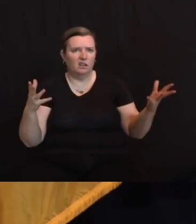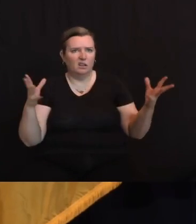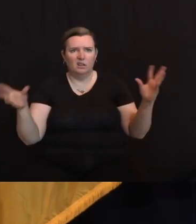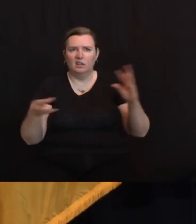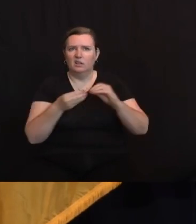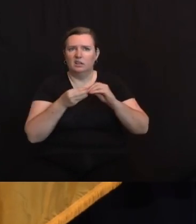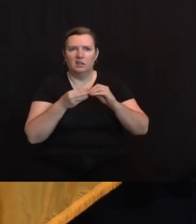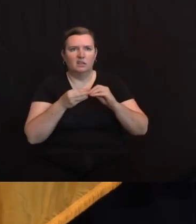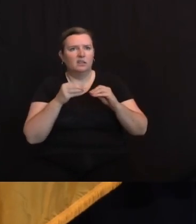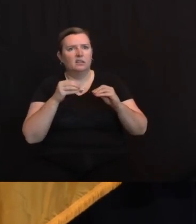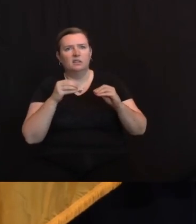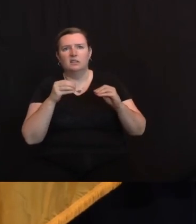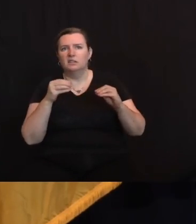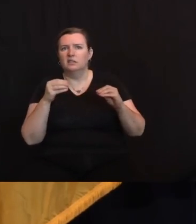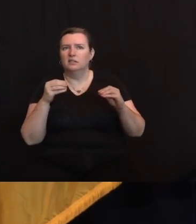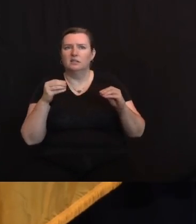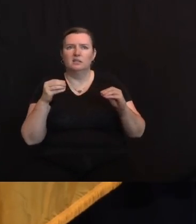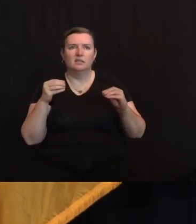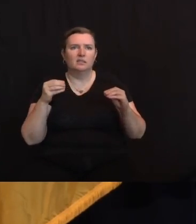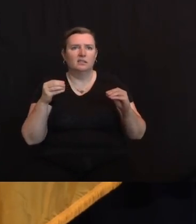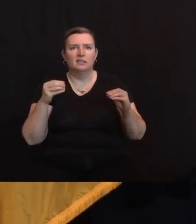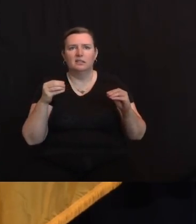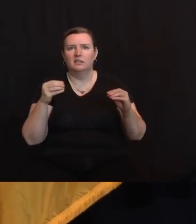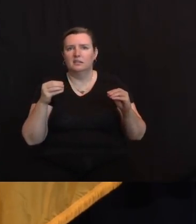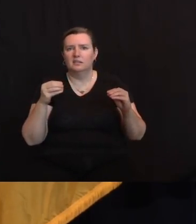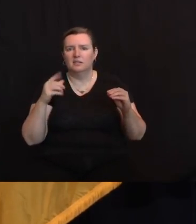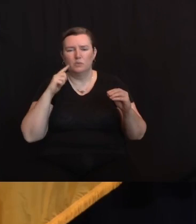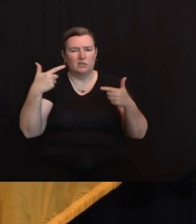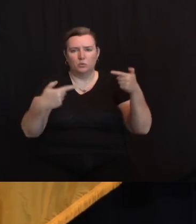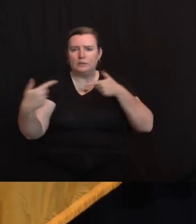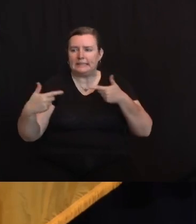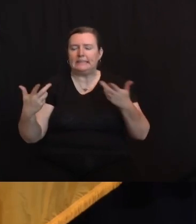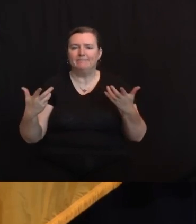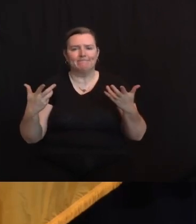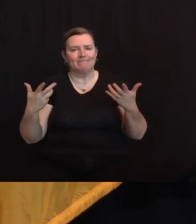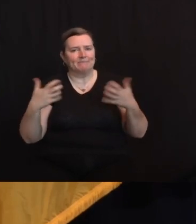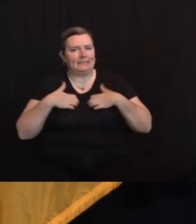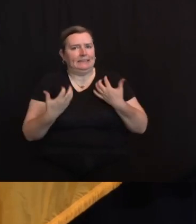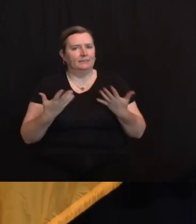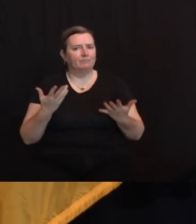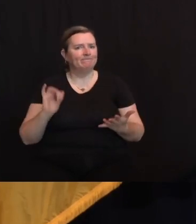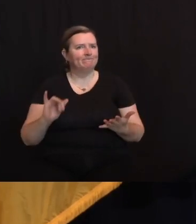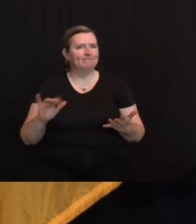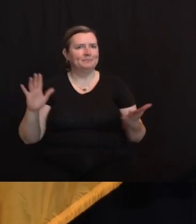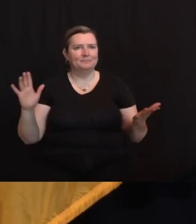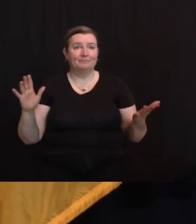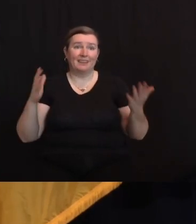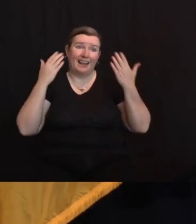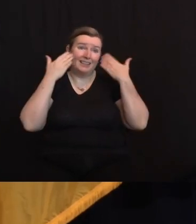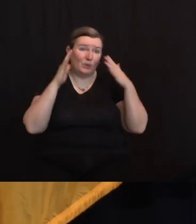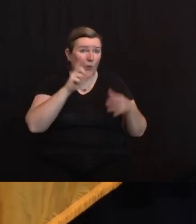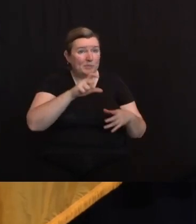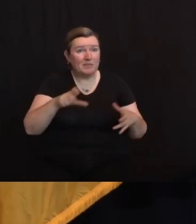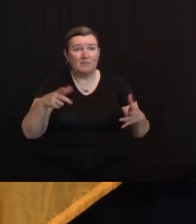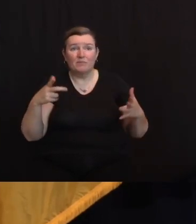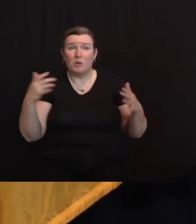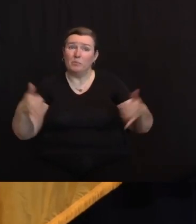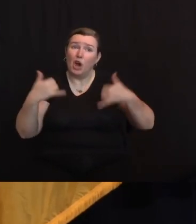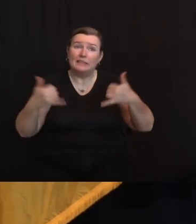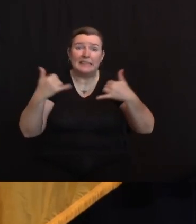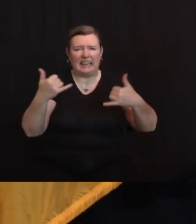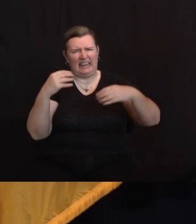of factors. That's right. Other than those knucklehead indoor parties that young folks are having, anything